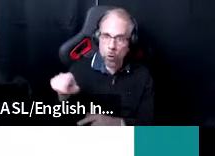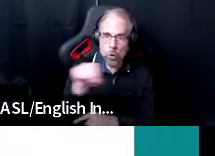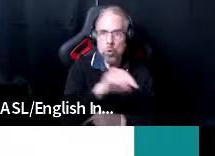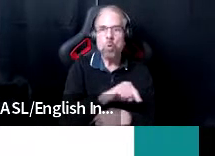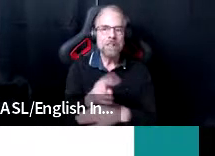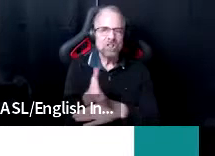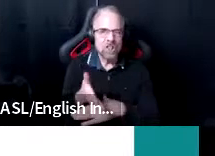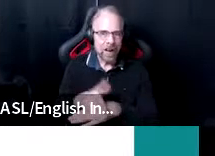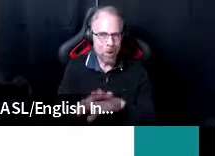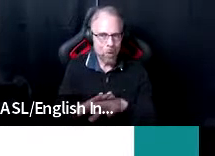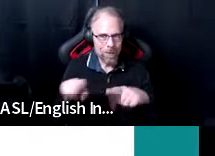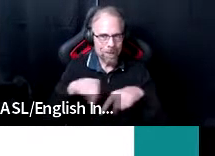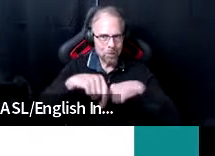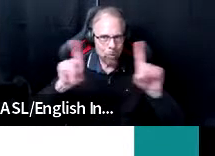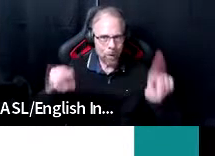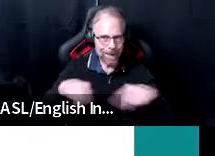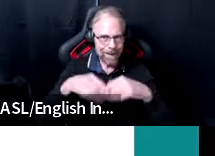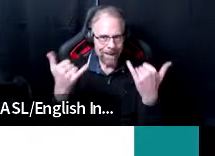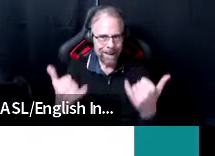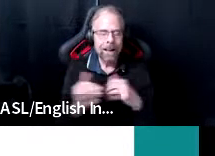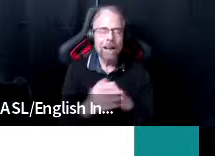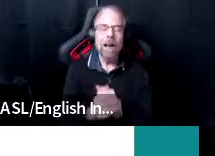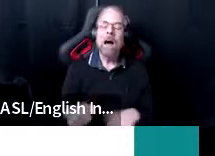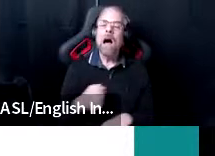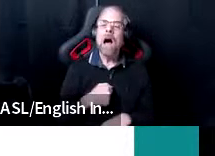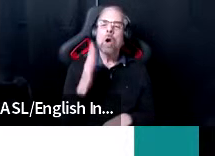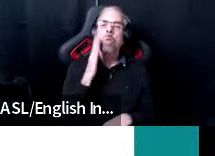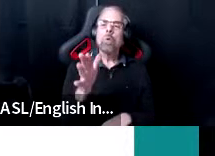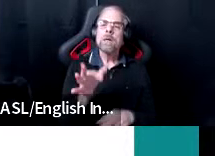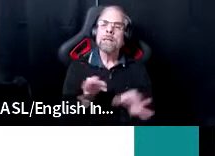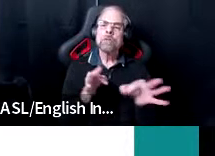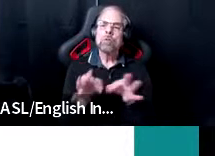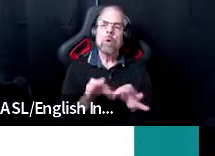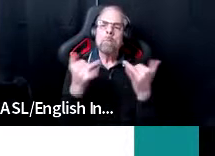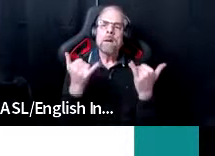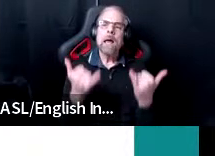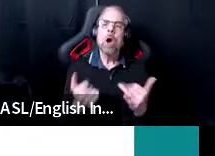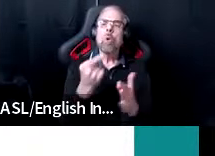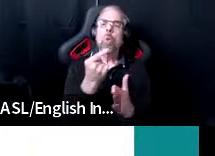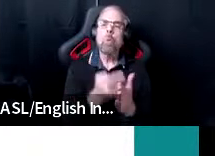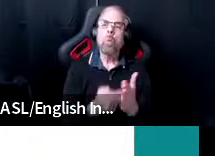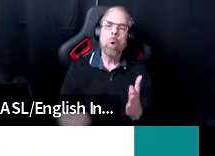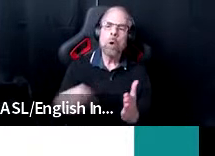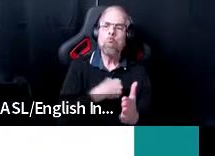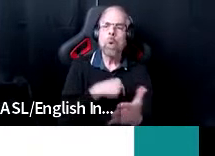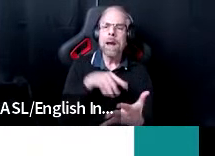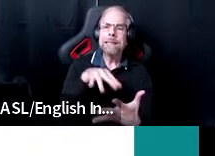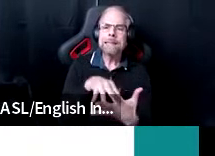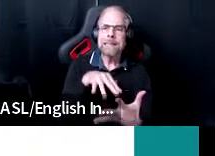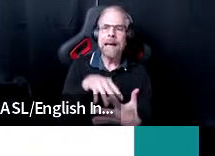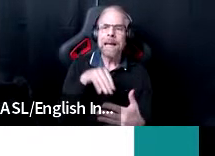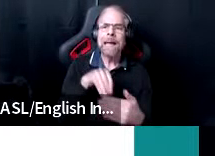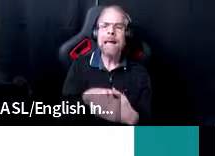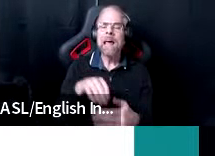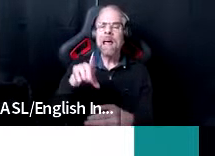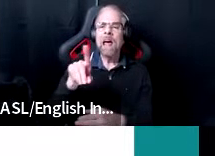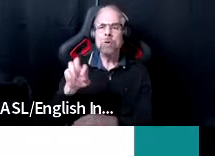now. So I'm going to describe next what is being studied in the draft SEIS,